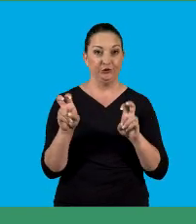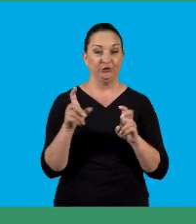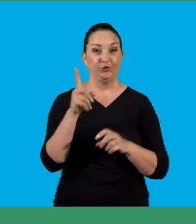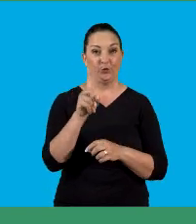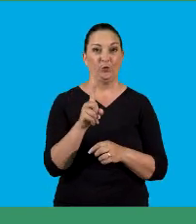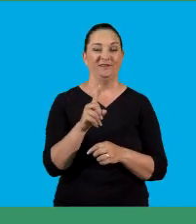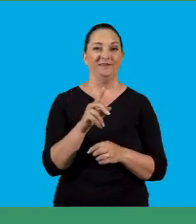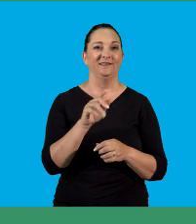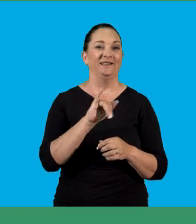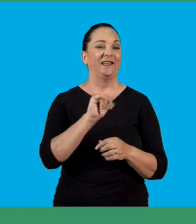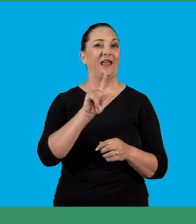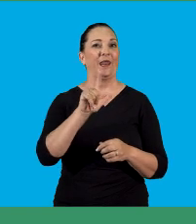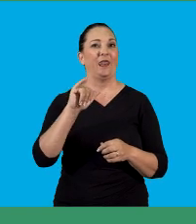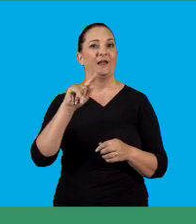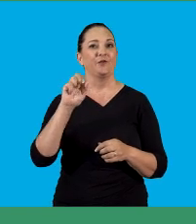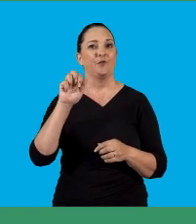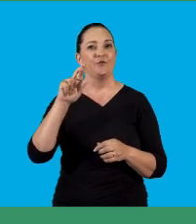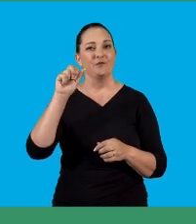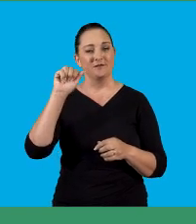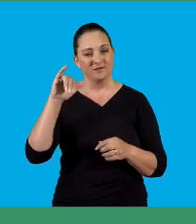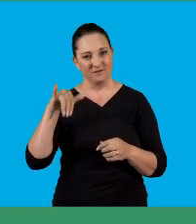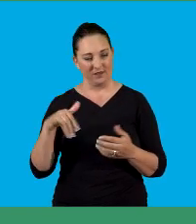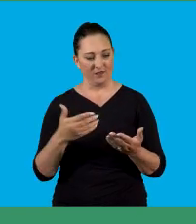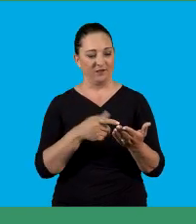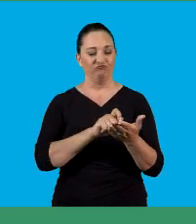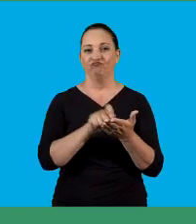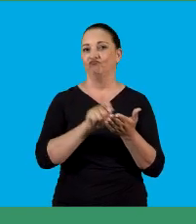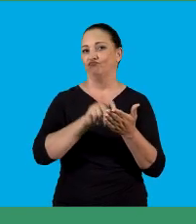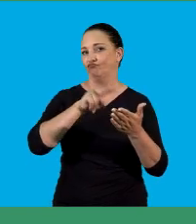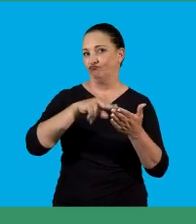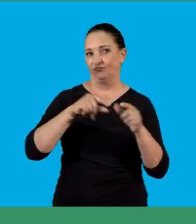we identified there was illiteracy. Now we need to